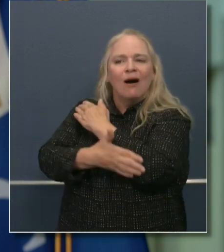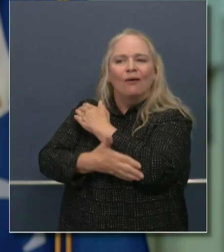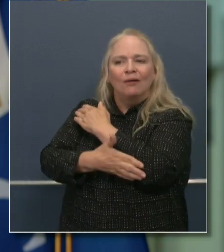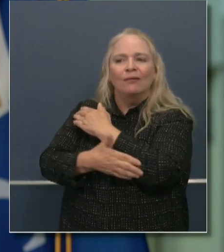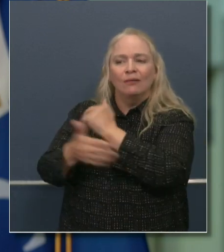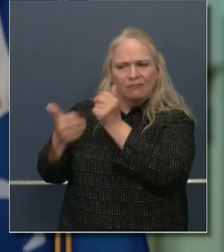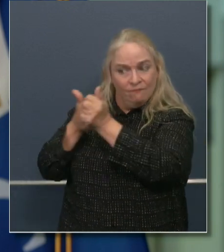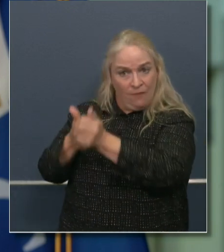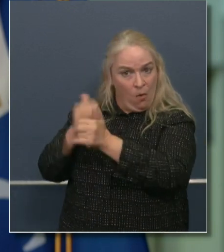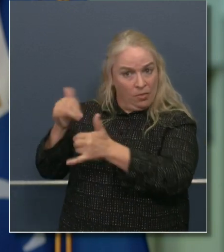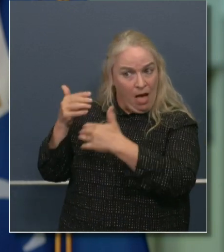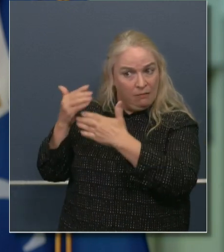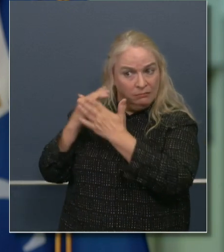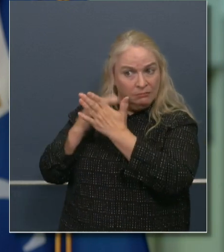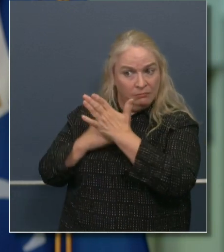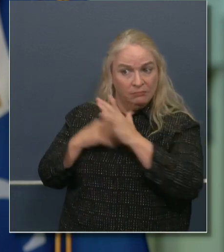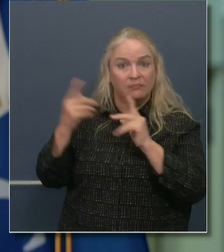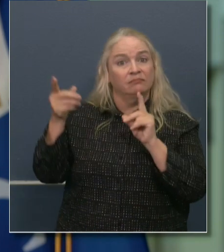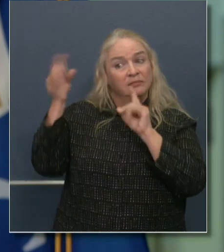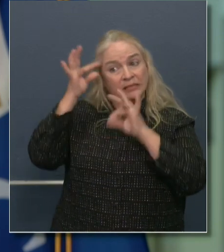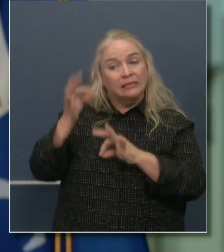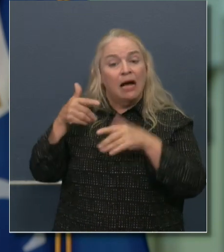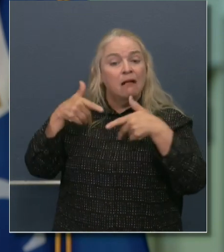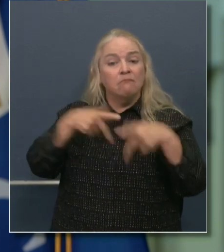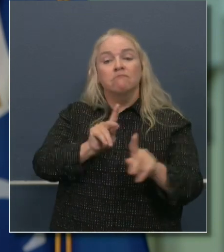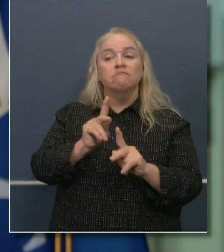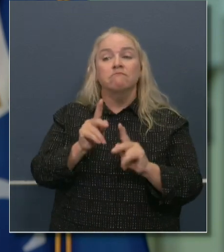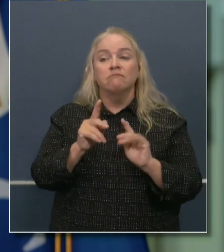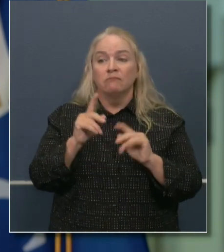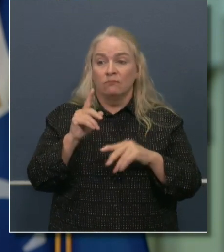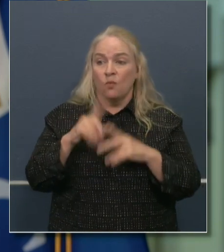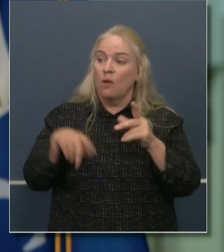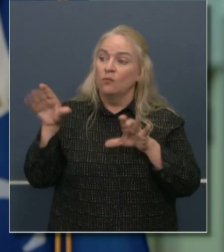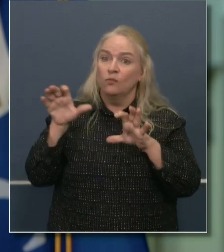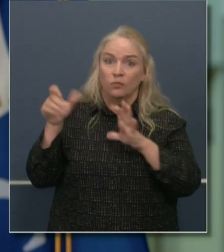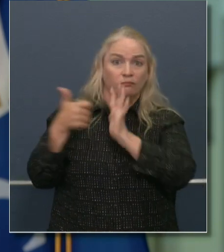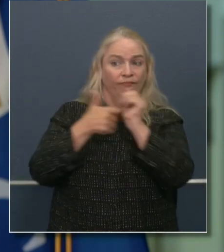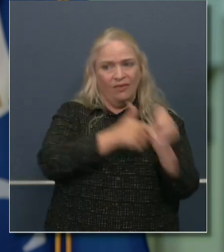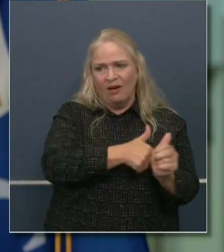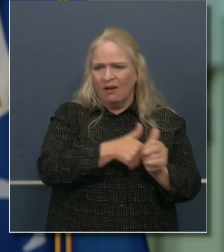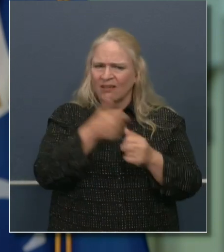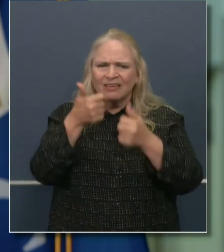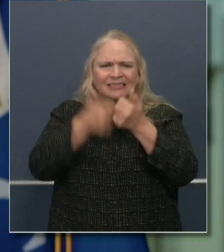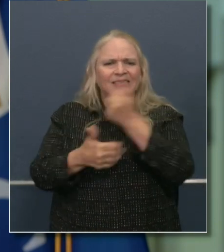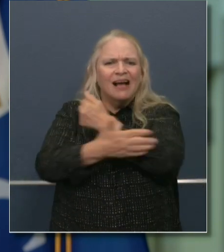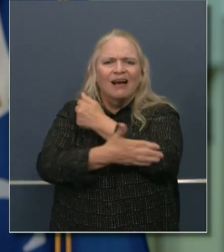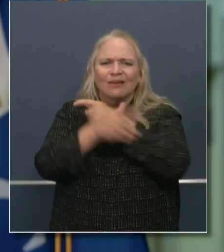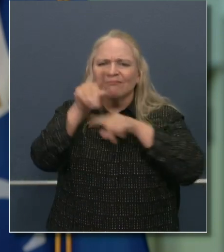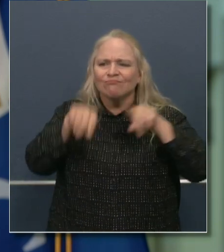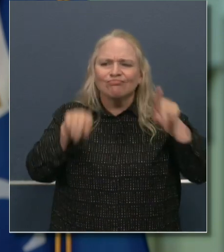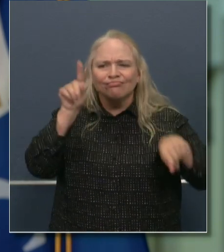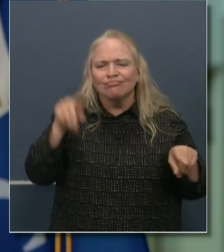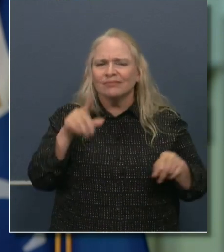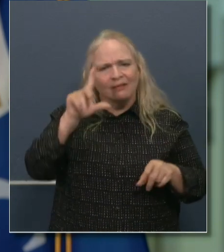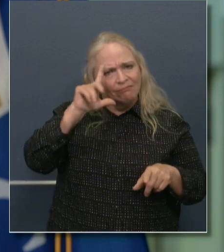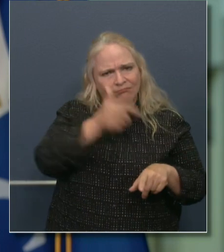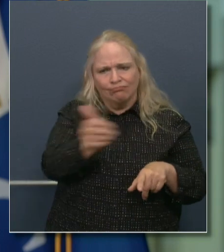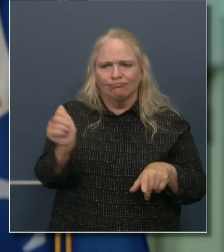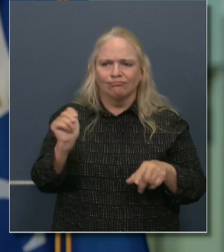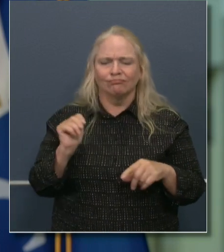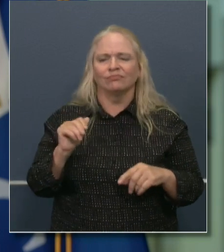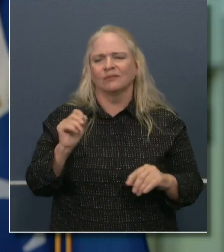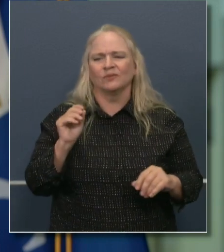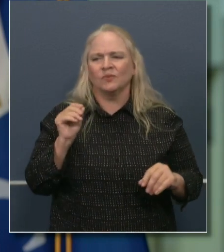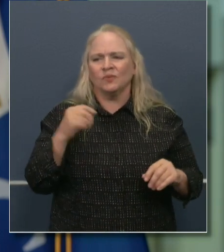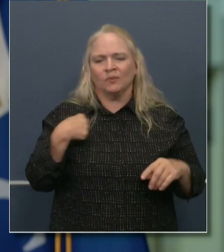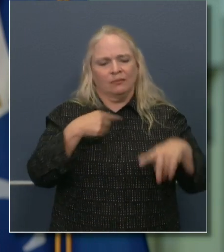is an iterative process. It's a dynamic process. Again, not linear, and that dynamism as it relates to the spread of this